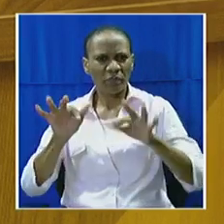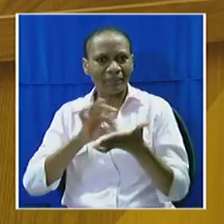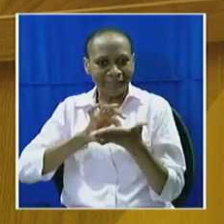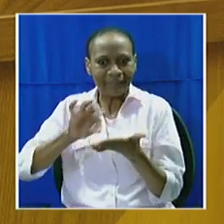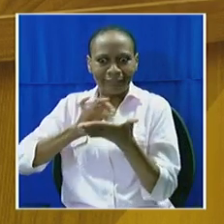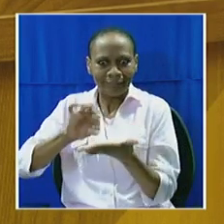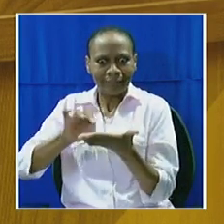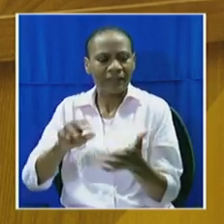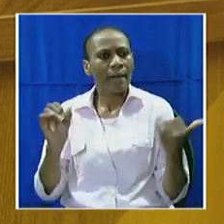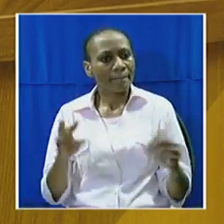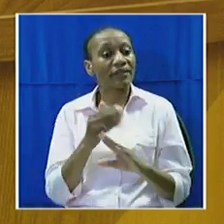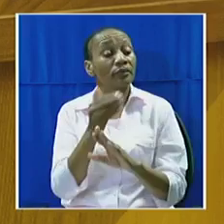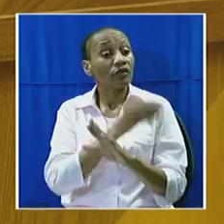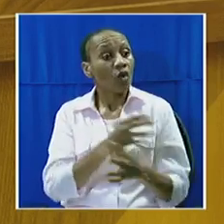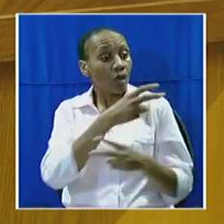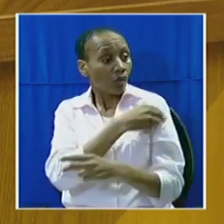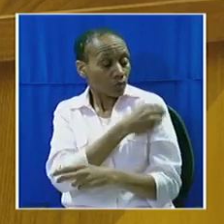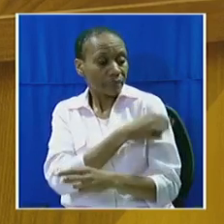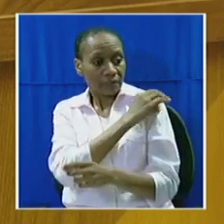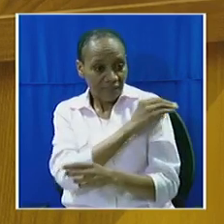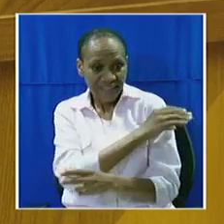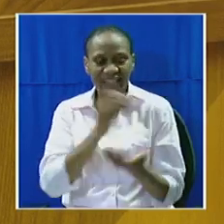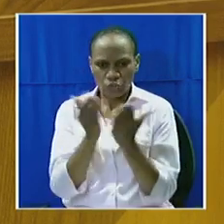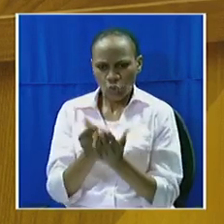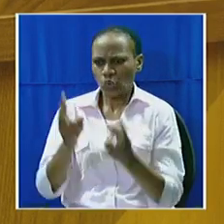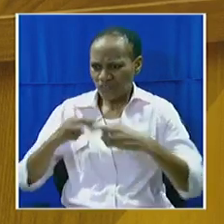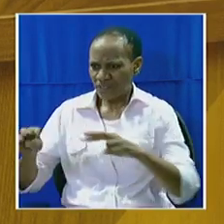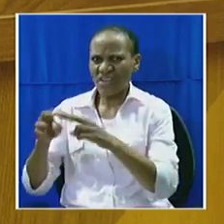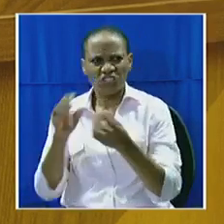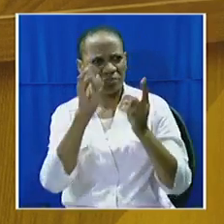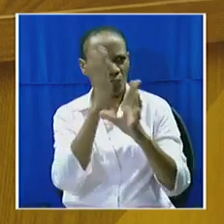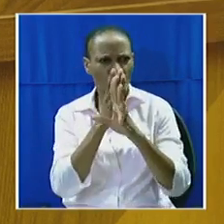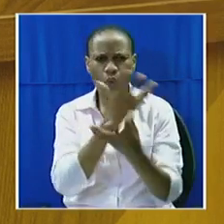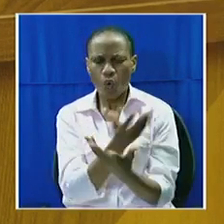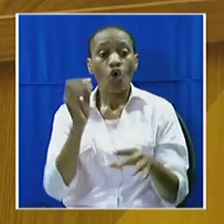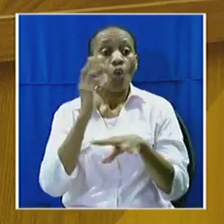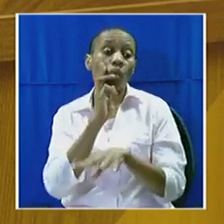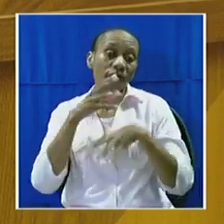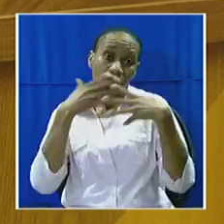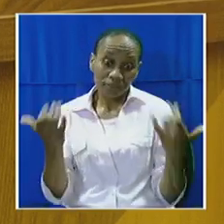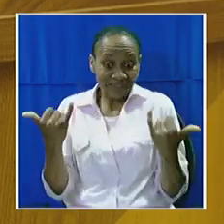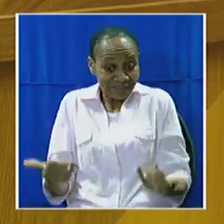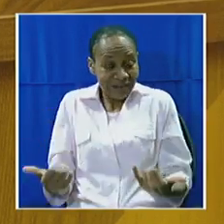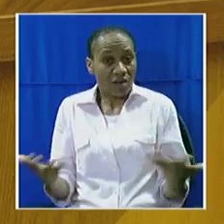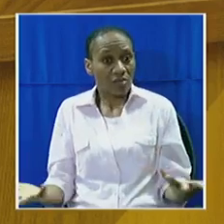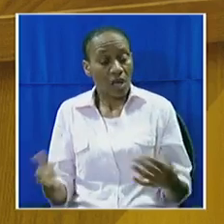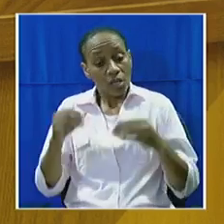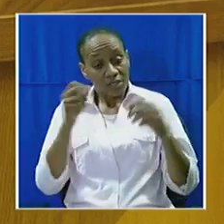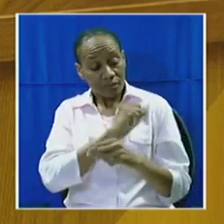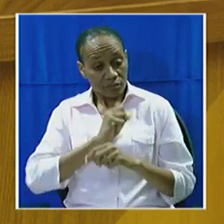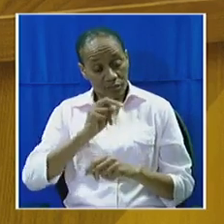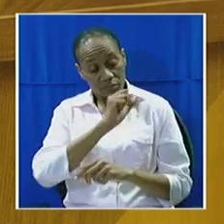preventative measure when some of our clinics, hospitals, schools, villages, and townships have a water crisis at hand right now. Primary healthcare